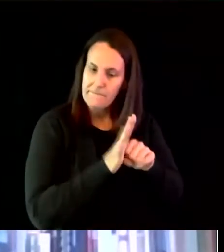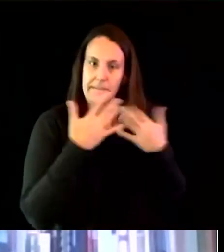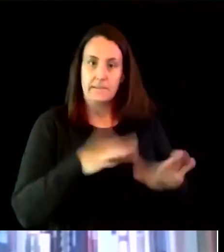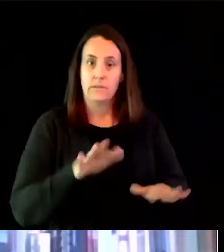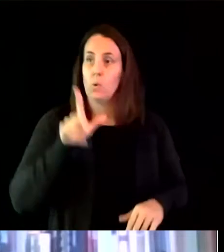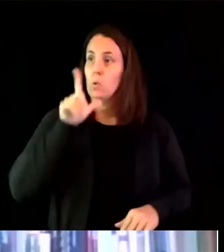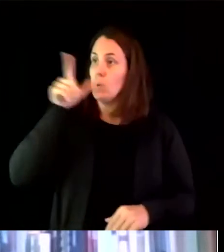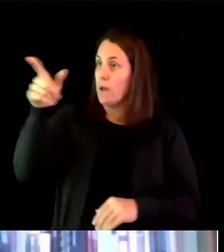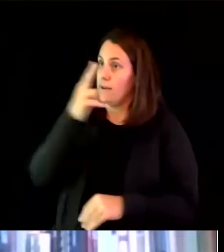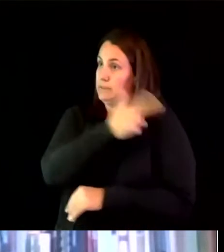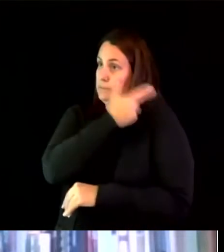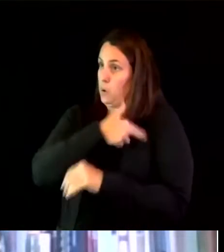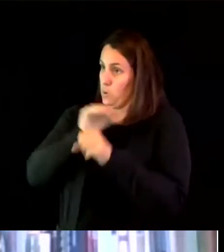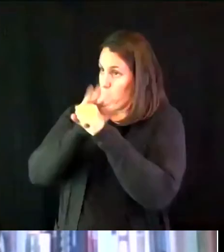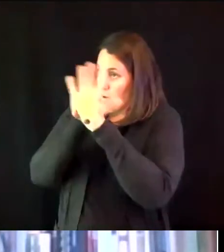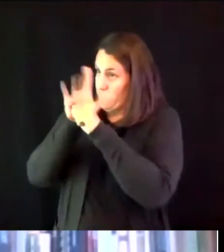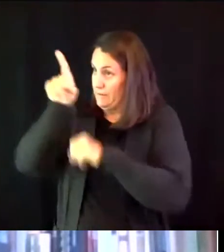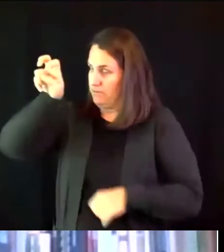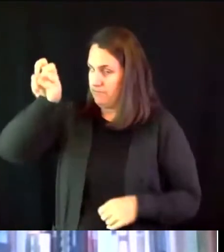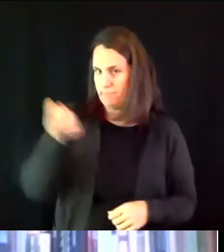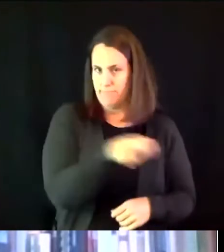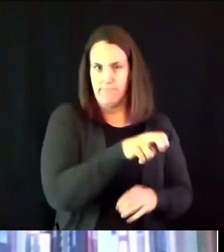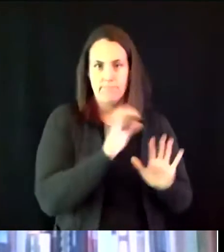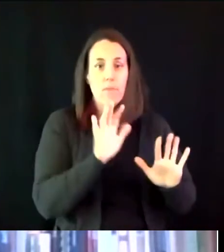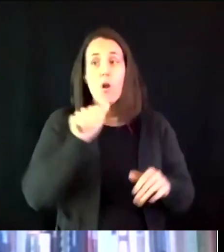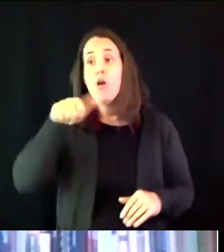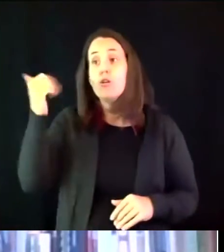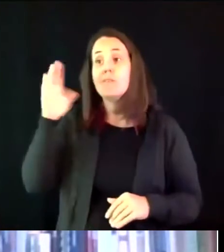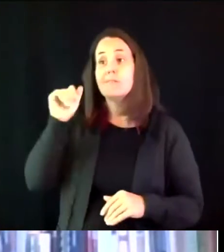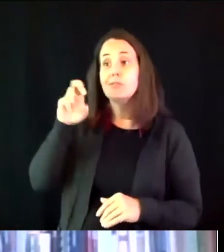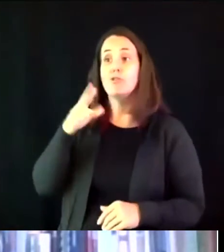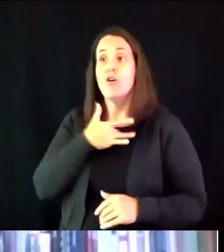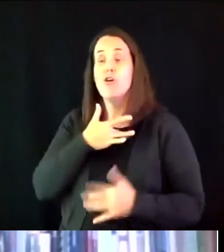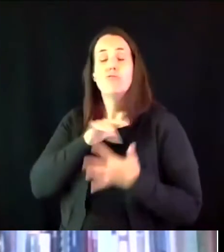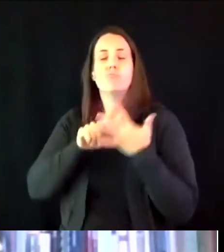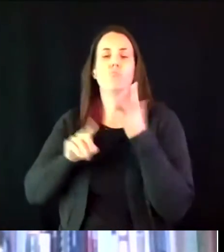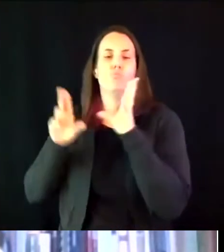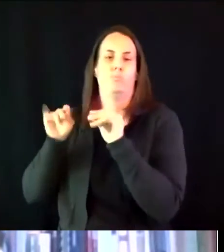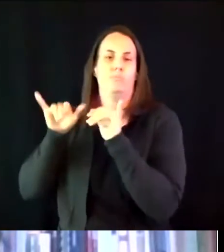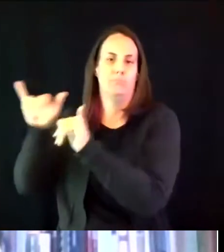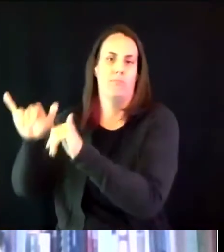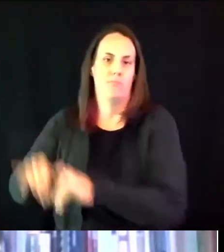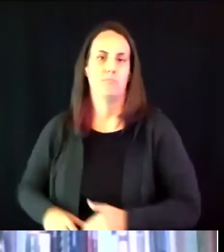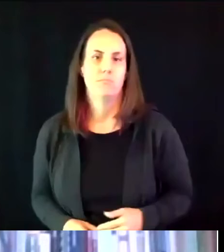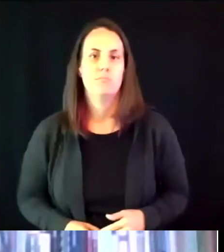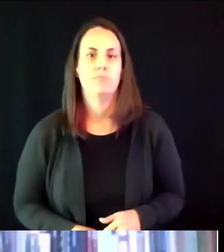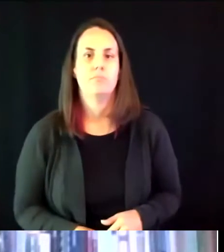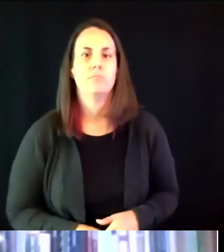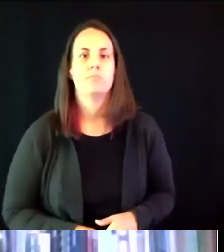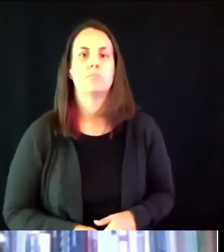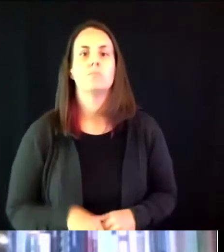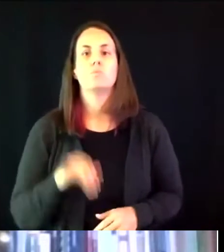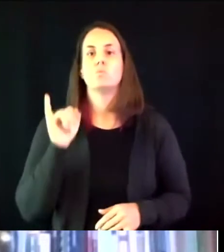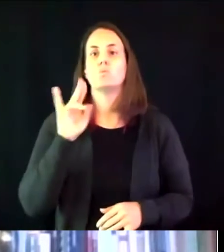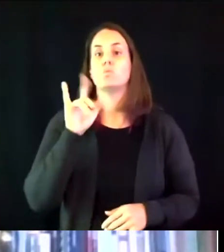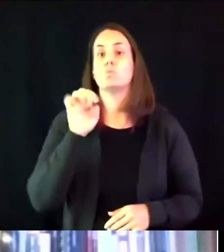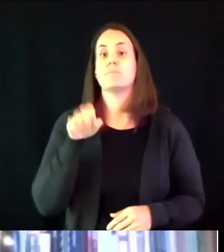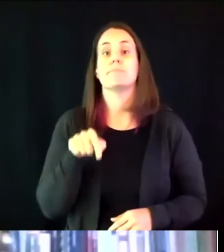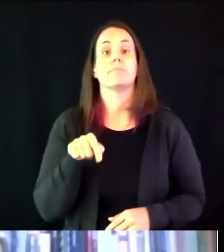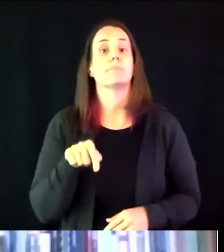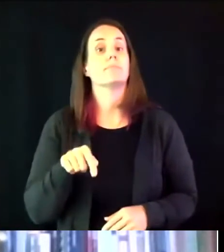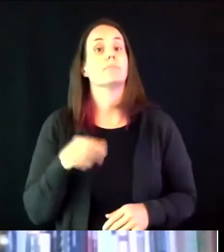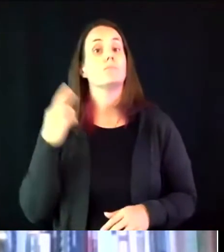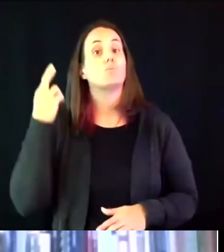result of numerous things, but in the end, it is about infected people gathering with people who are